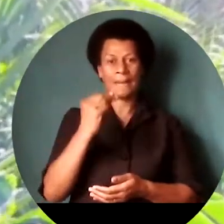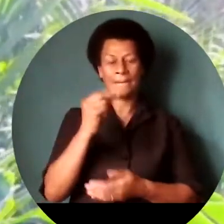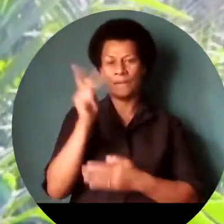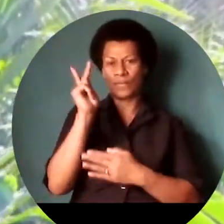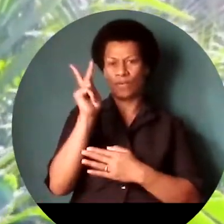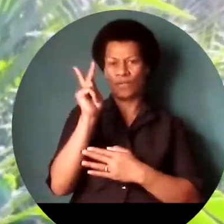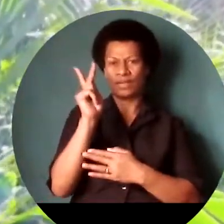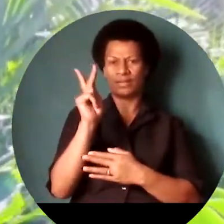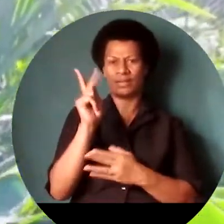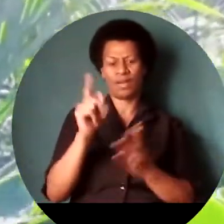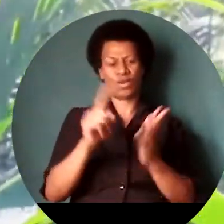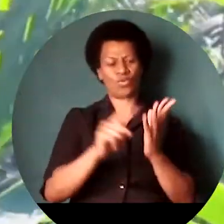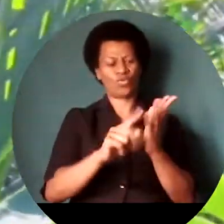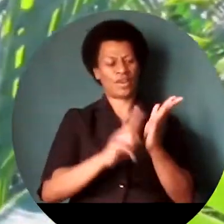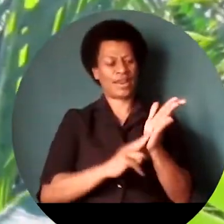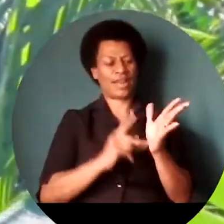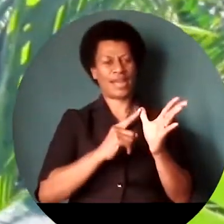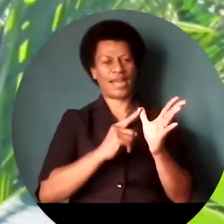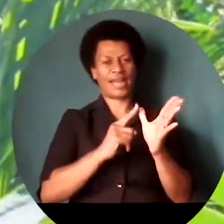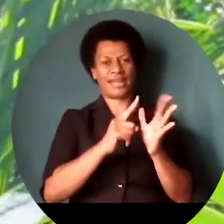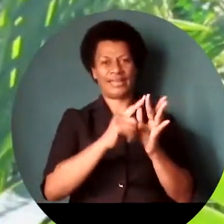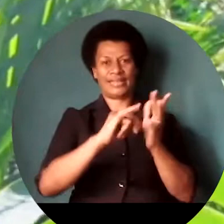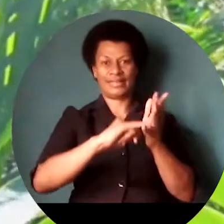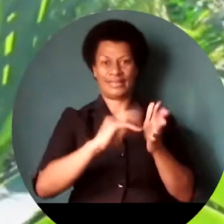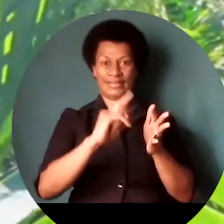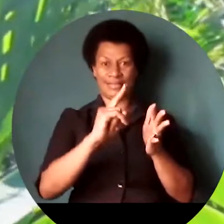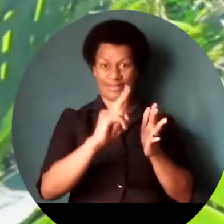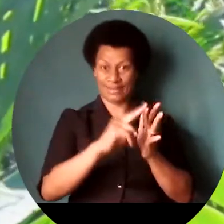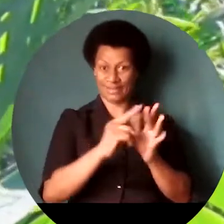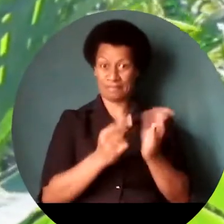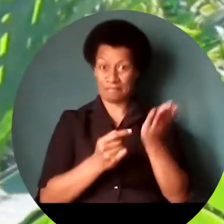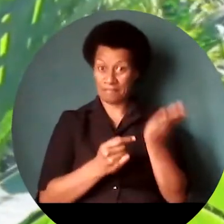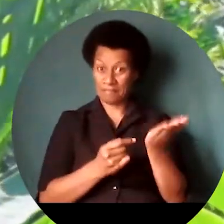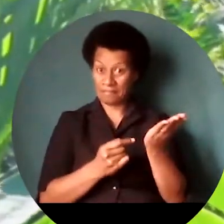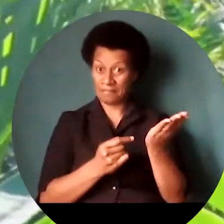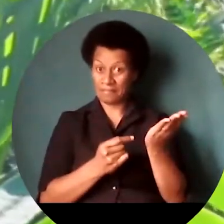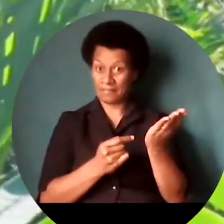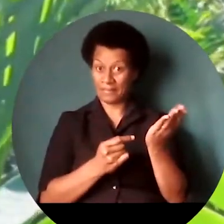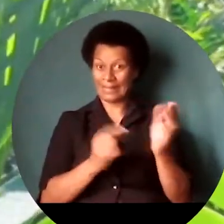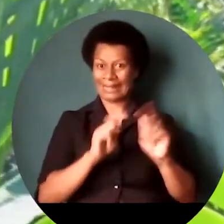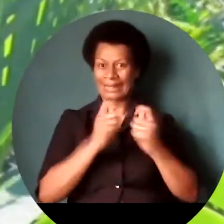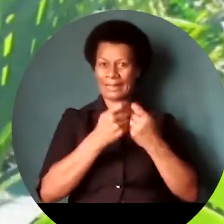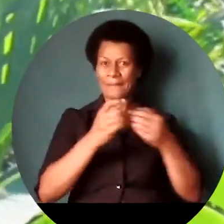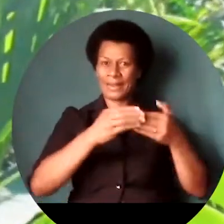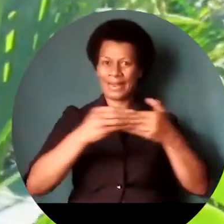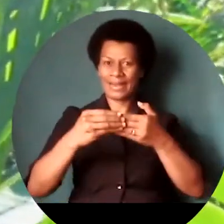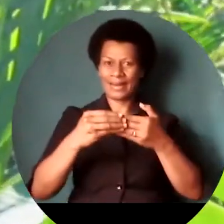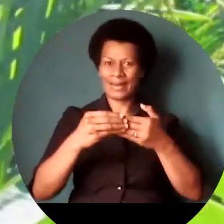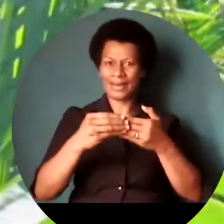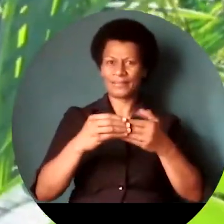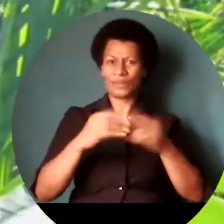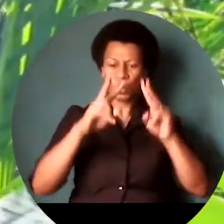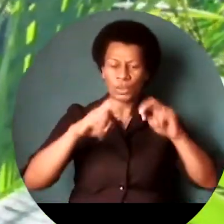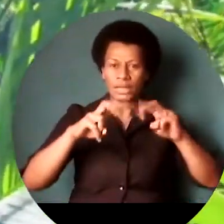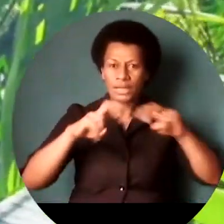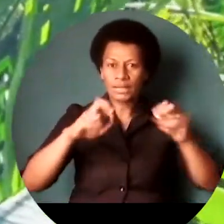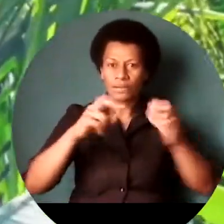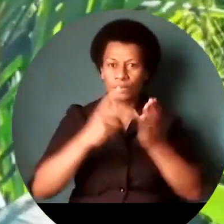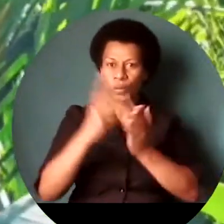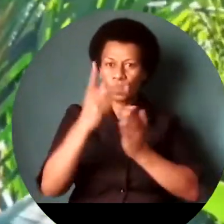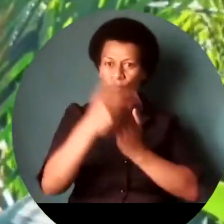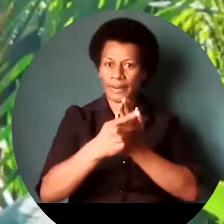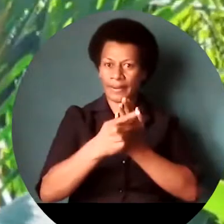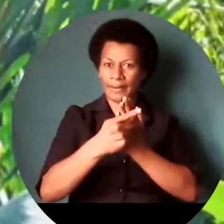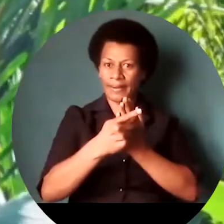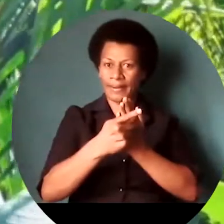Vinaka. My name is Professor Unaisi Nabobo-Baba. I'm the Fiji National University team leader on this